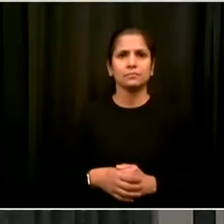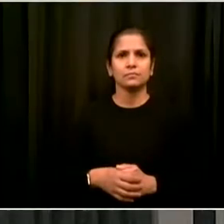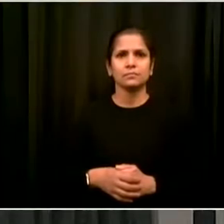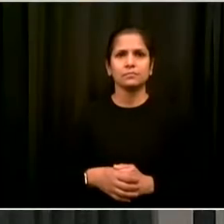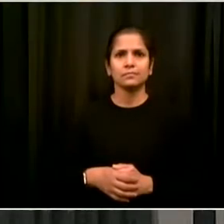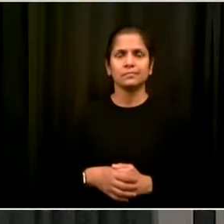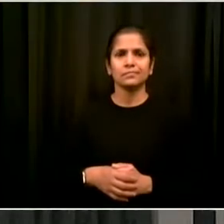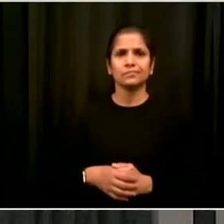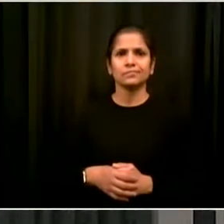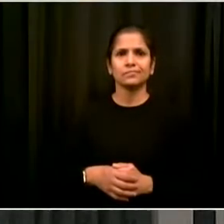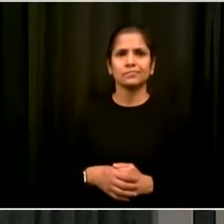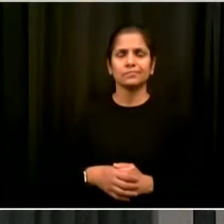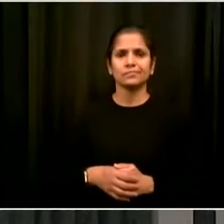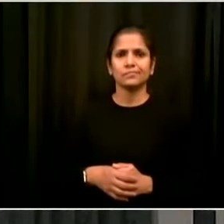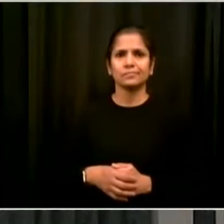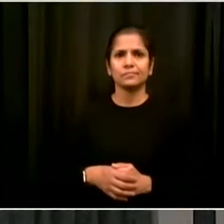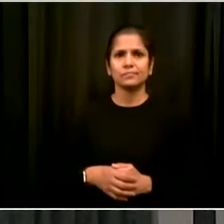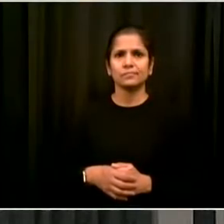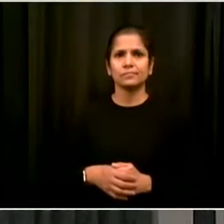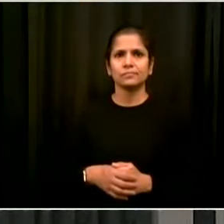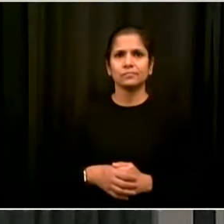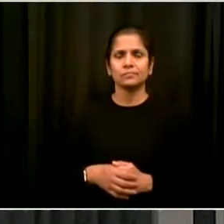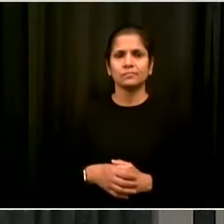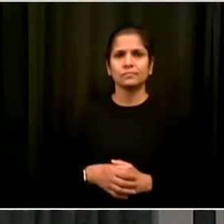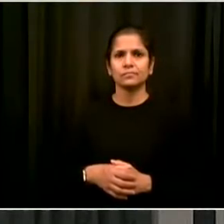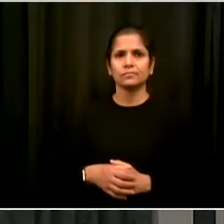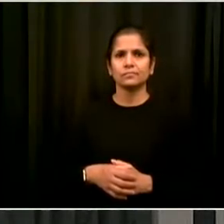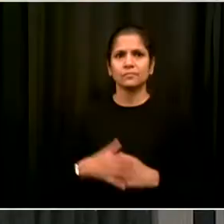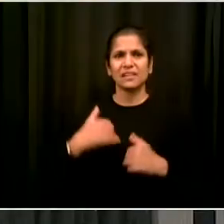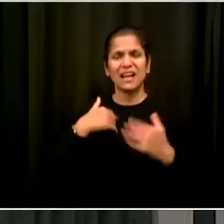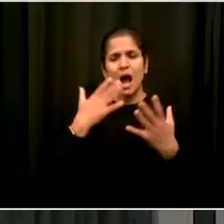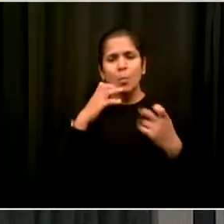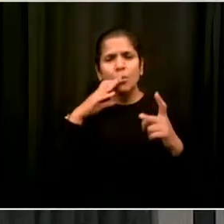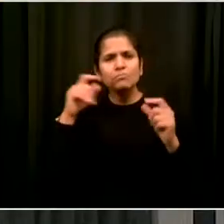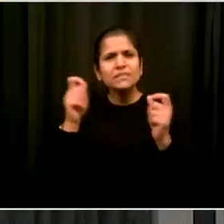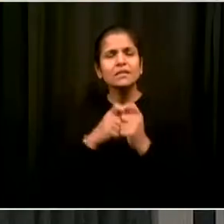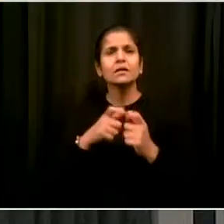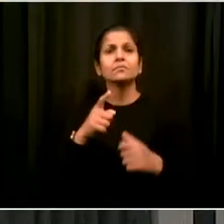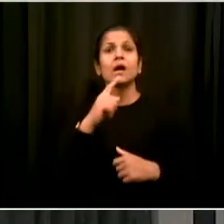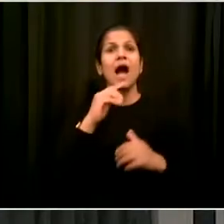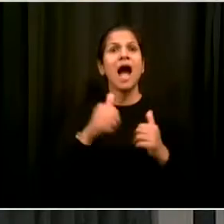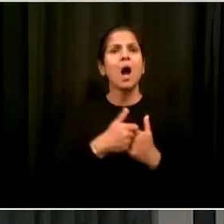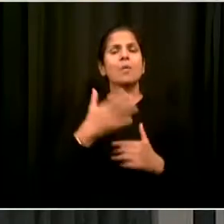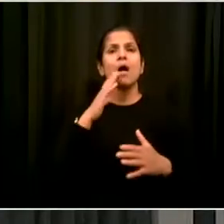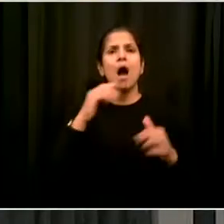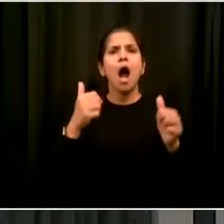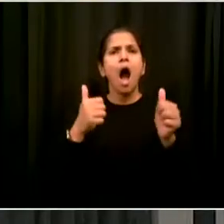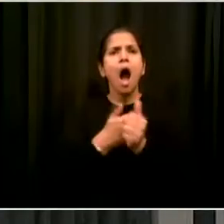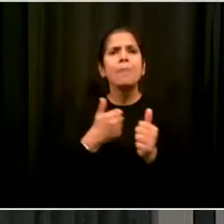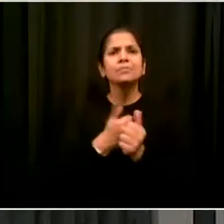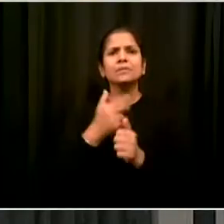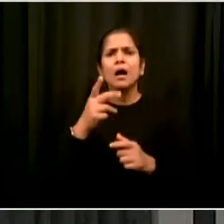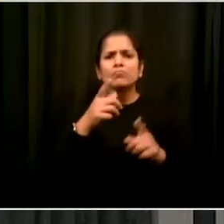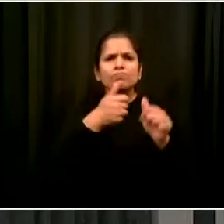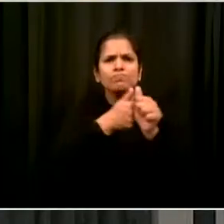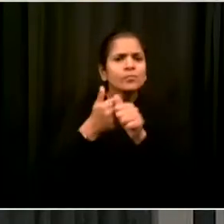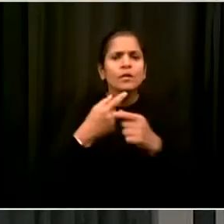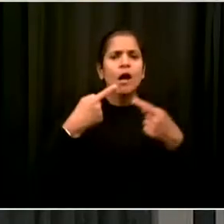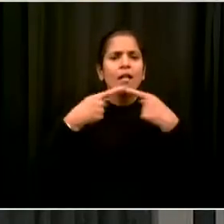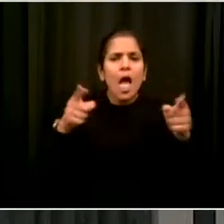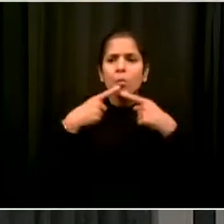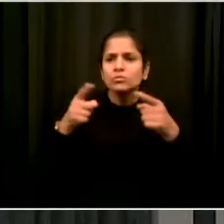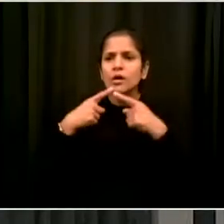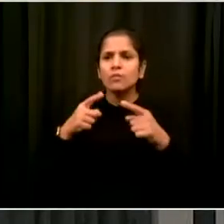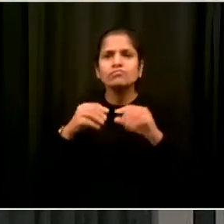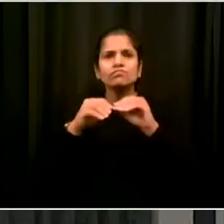will be informing people. Are you going to have, let's say, meetings in NYCHA developments or giving